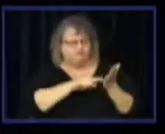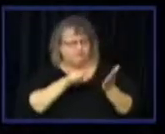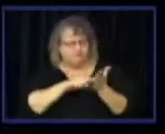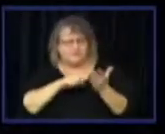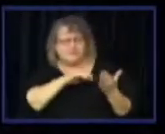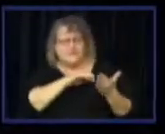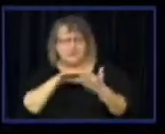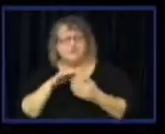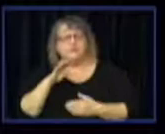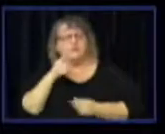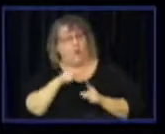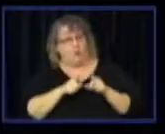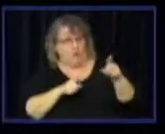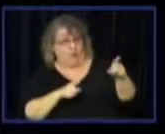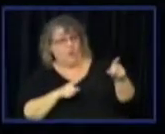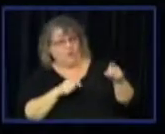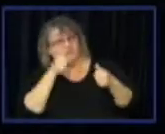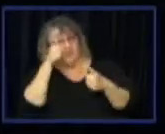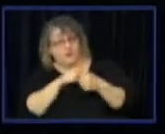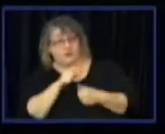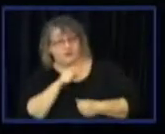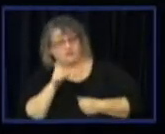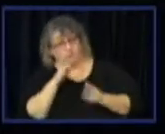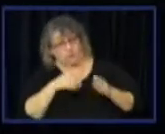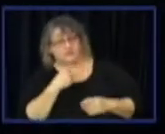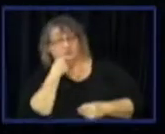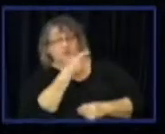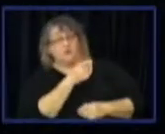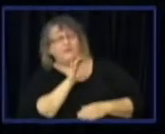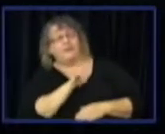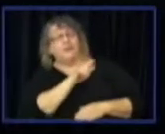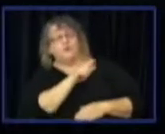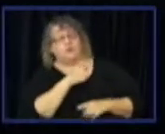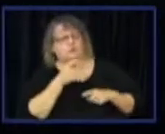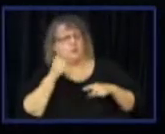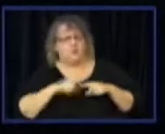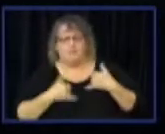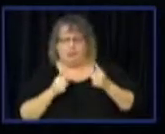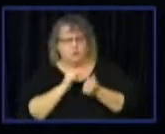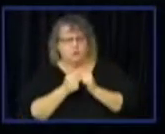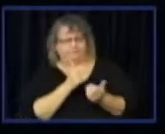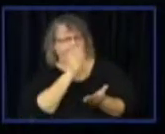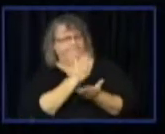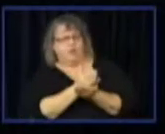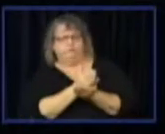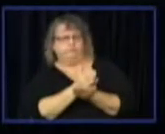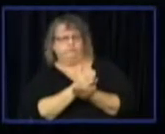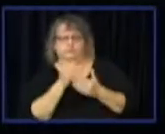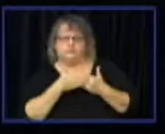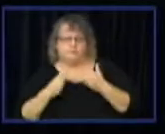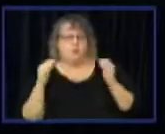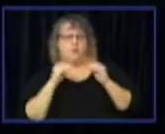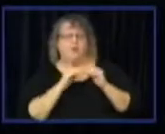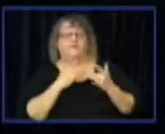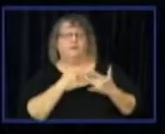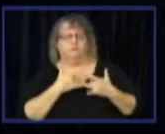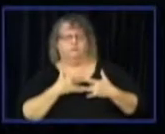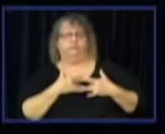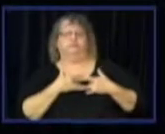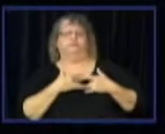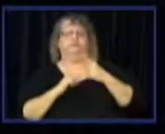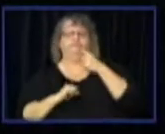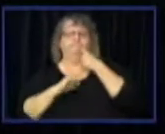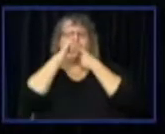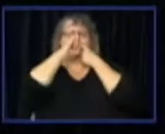like happened with you, when you're told, Colin, that you can't play sports again, that can be devastating to a